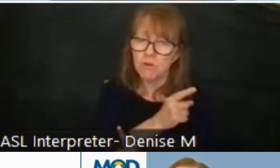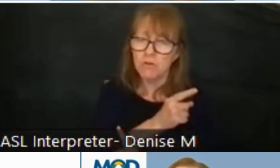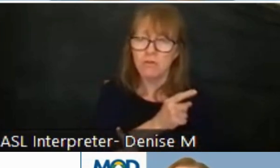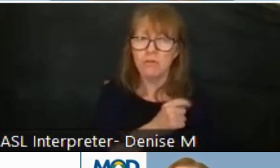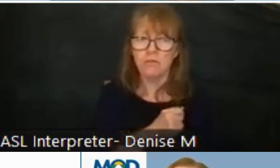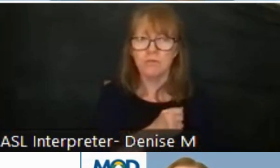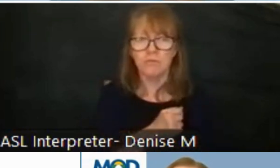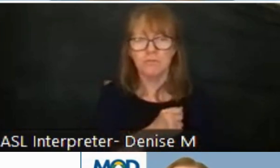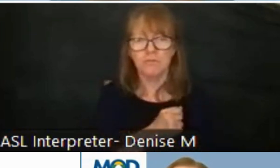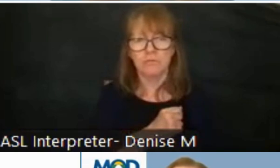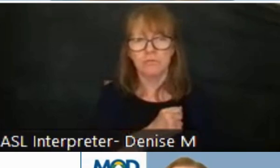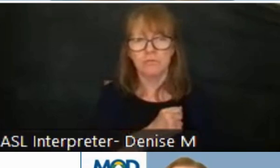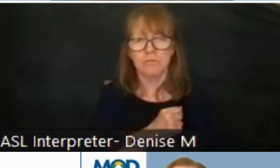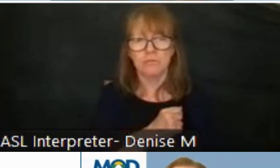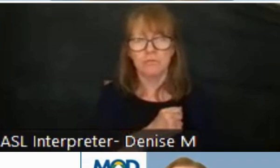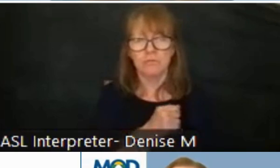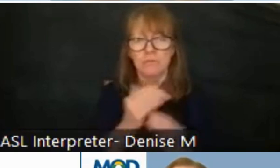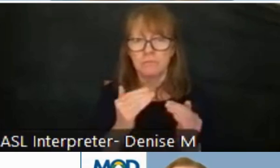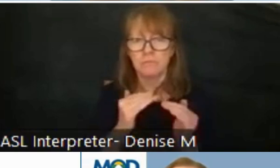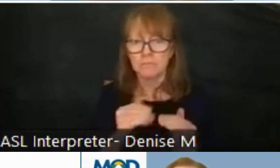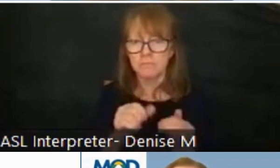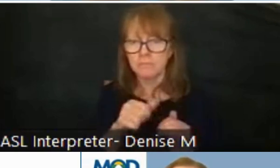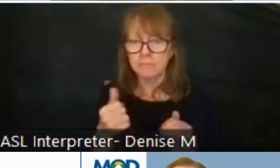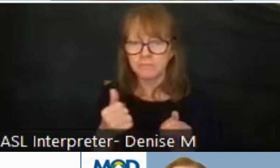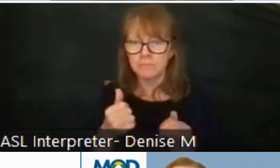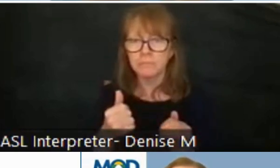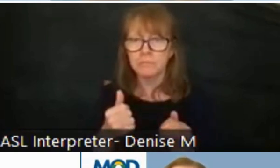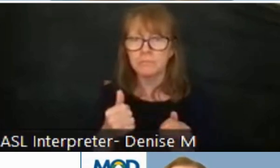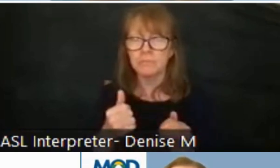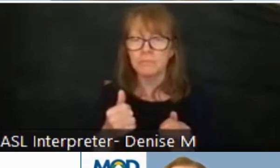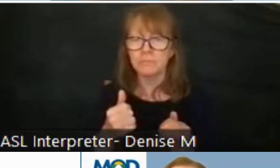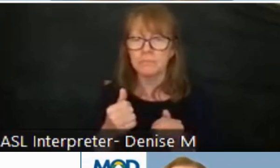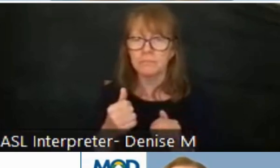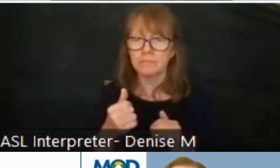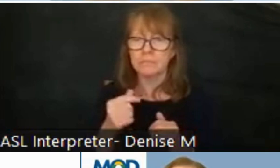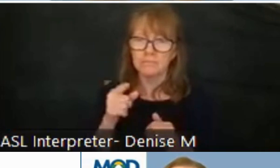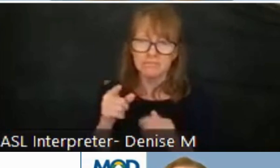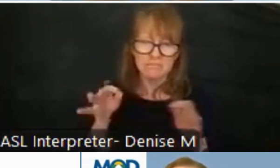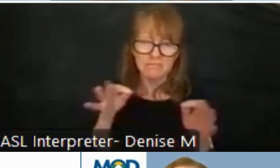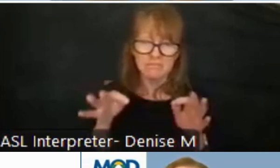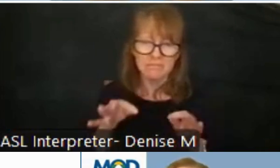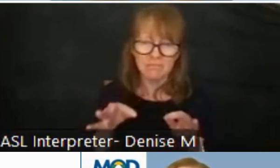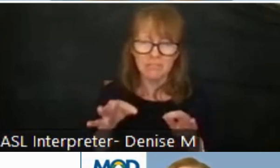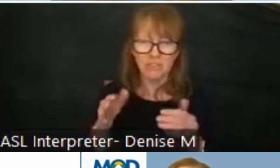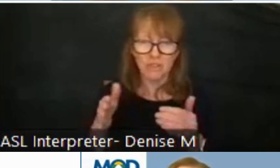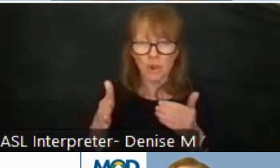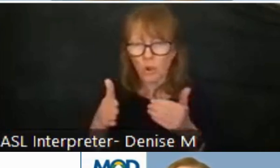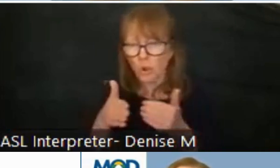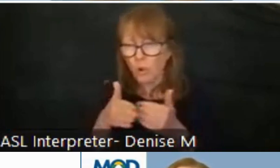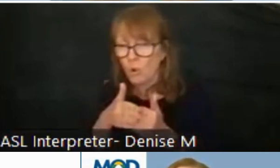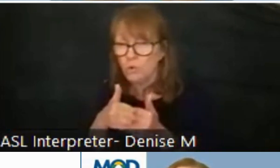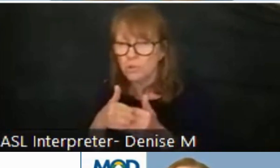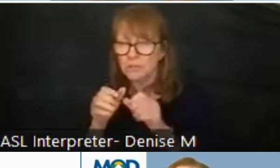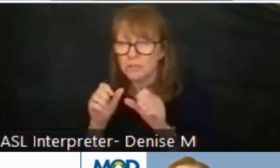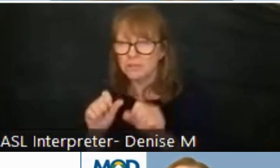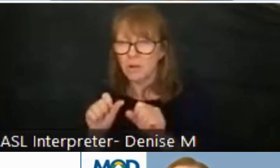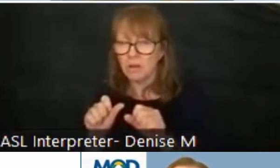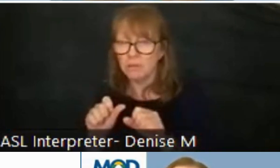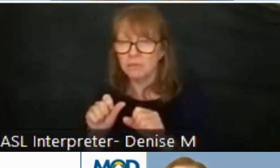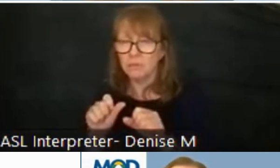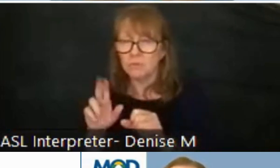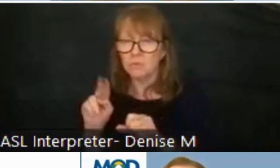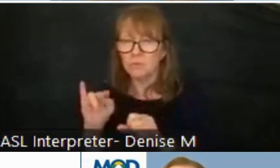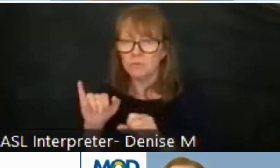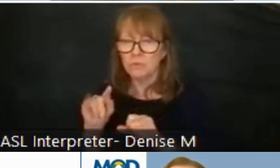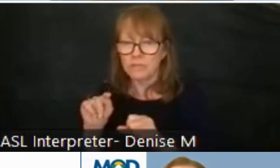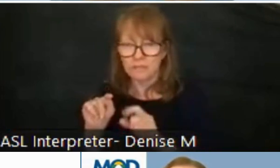Another question to consider, did you explain that she's asking for an assigned space as close as possible to her unit? This one is a